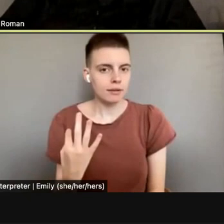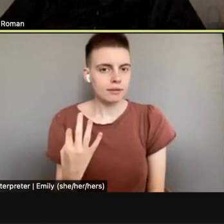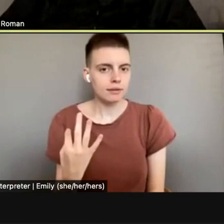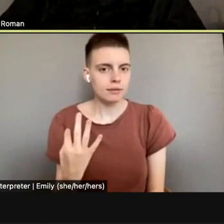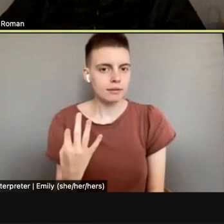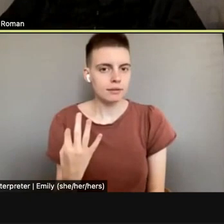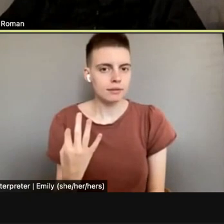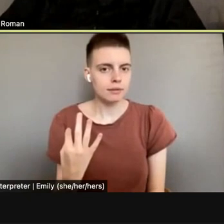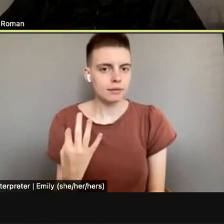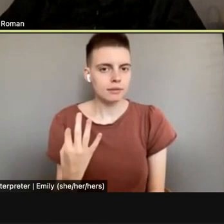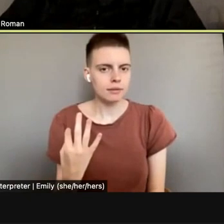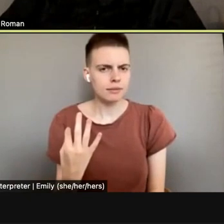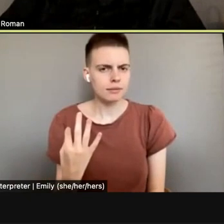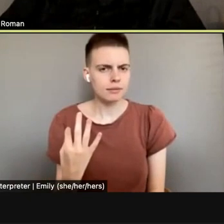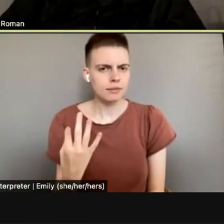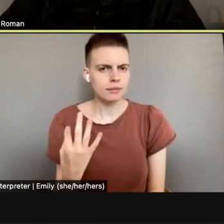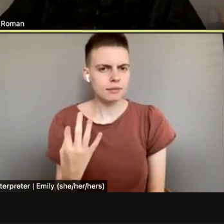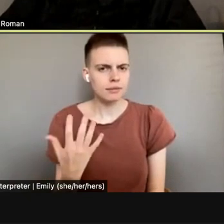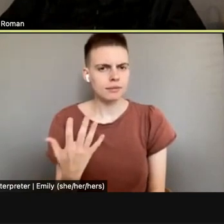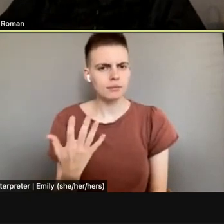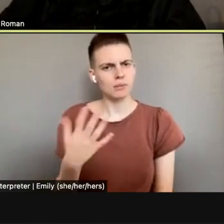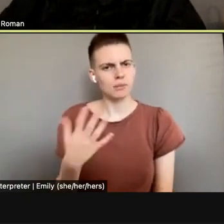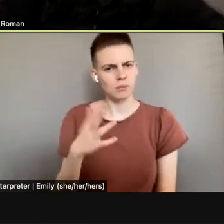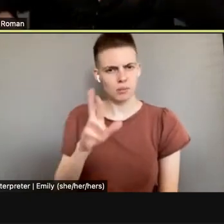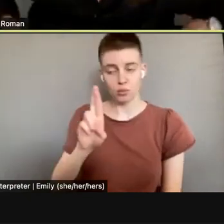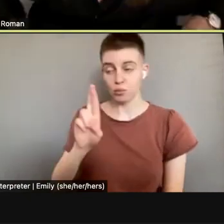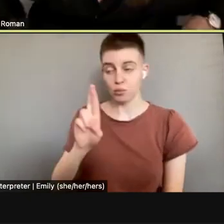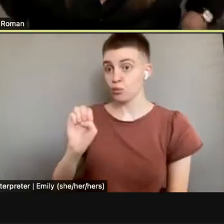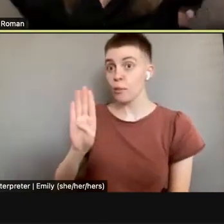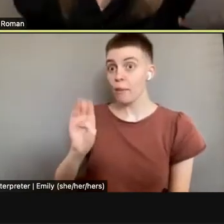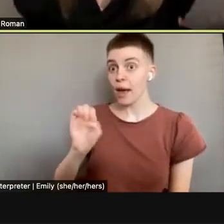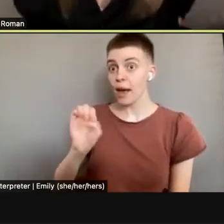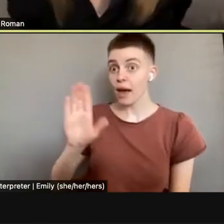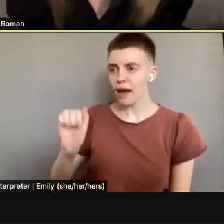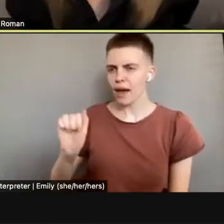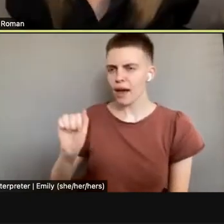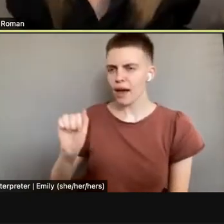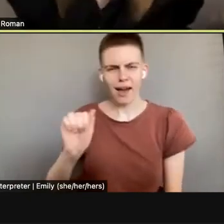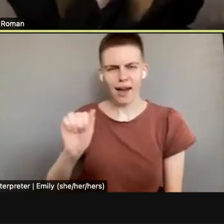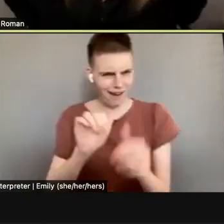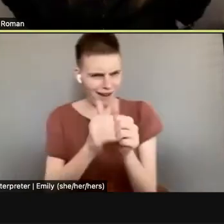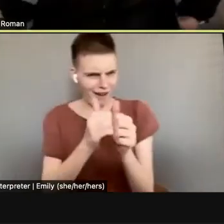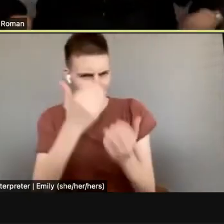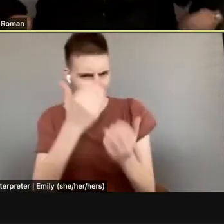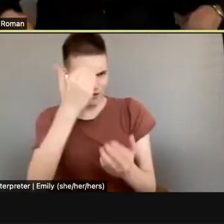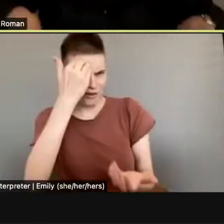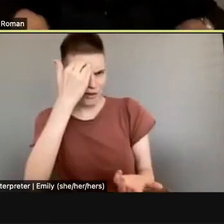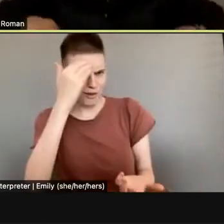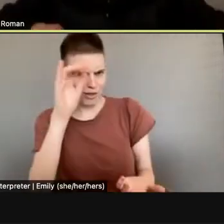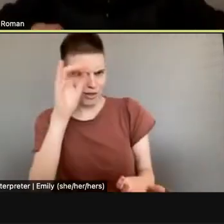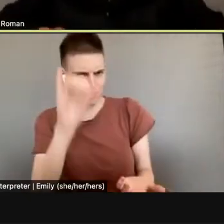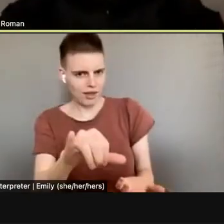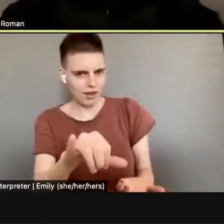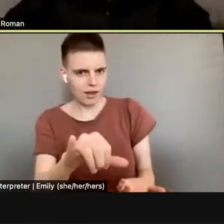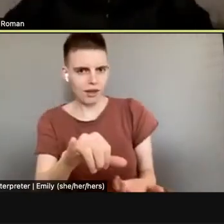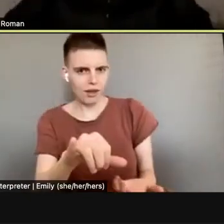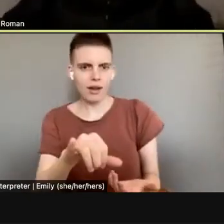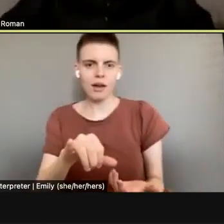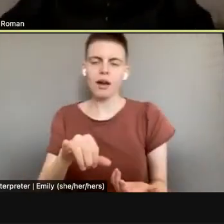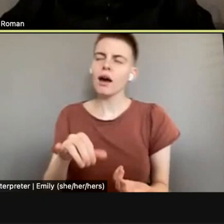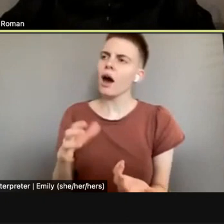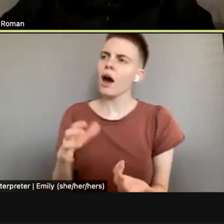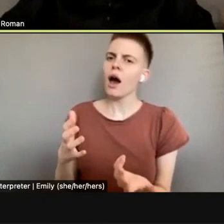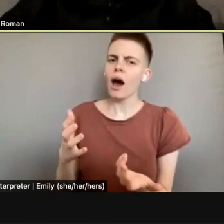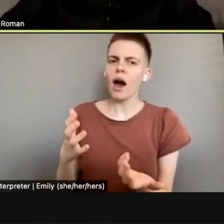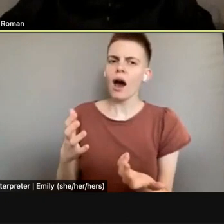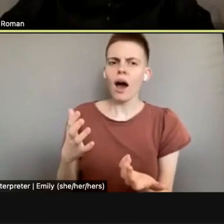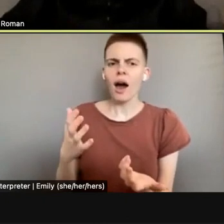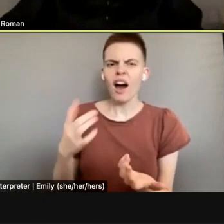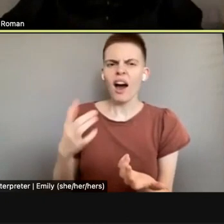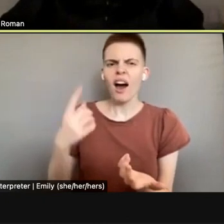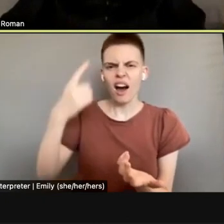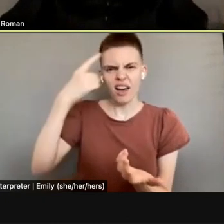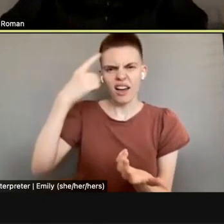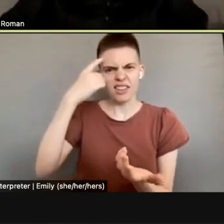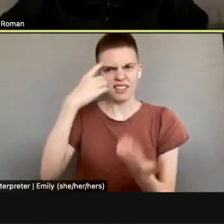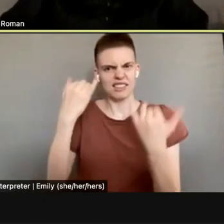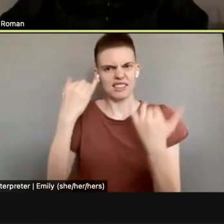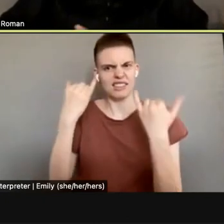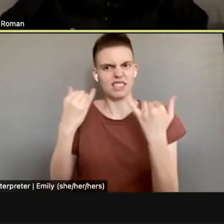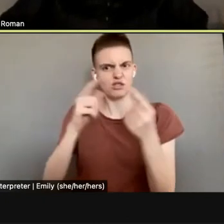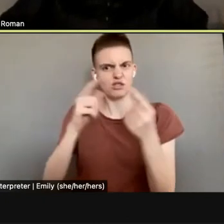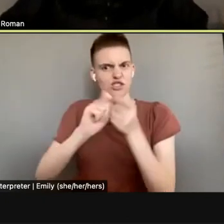Yeah, how do you know that that's Rebecca? I don't know, but I think she kind of has like a different